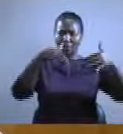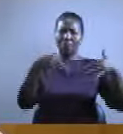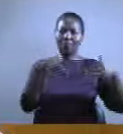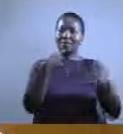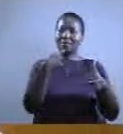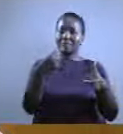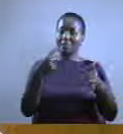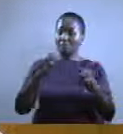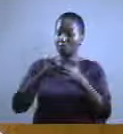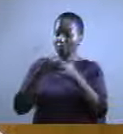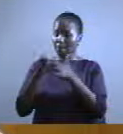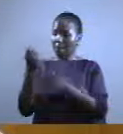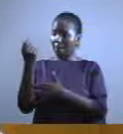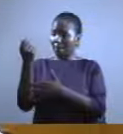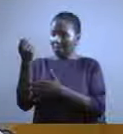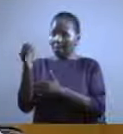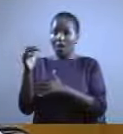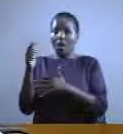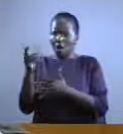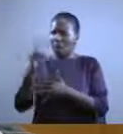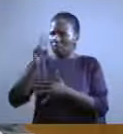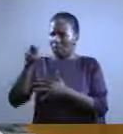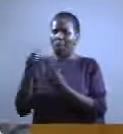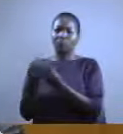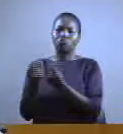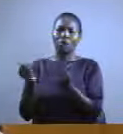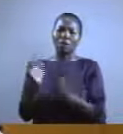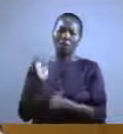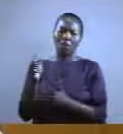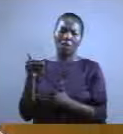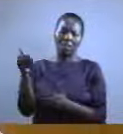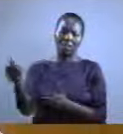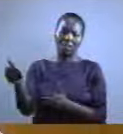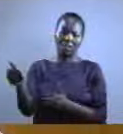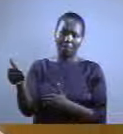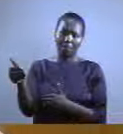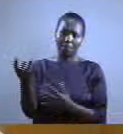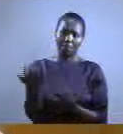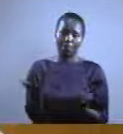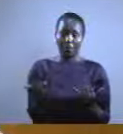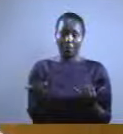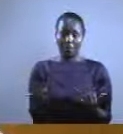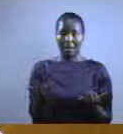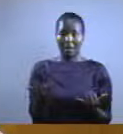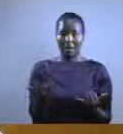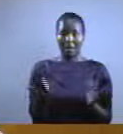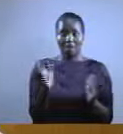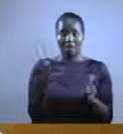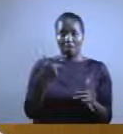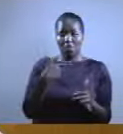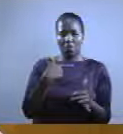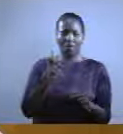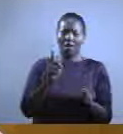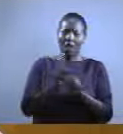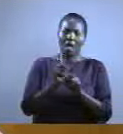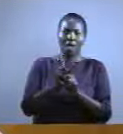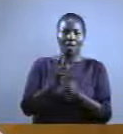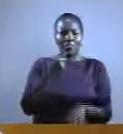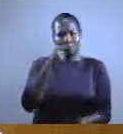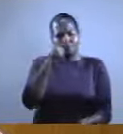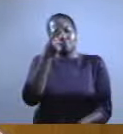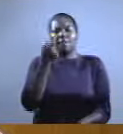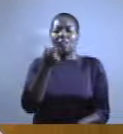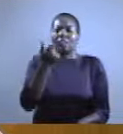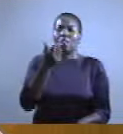economic challenges we face today are to be found. Today we can say without a tinge of arrogance or fear